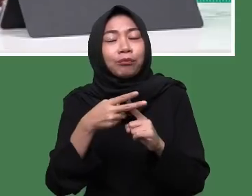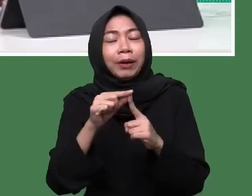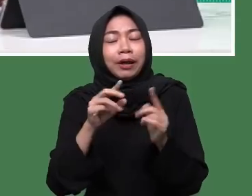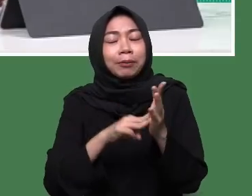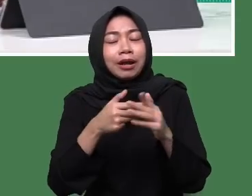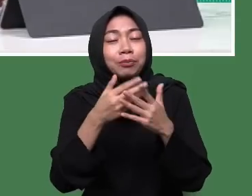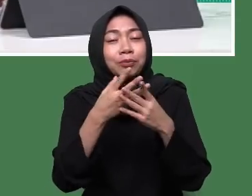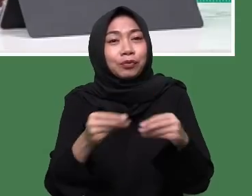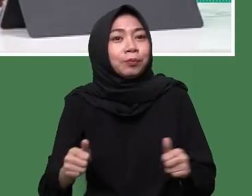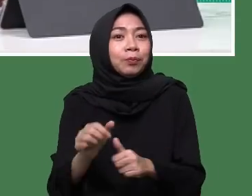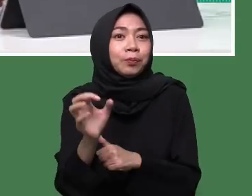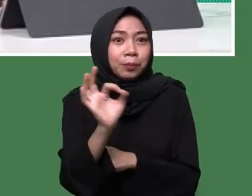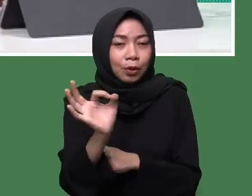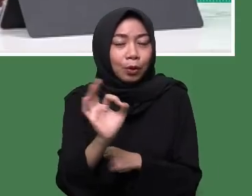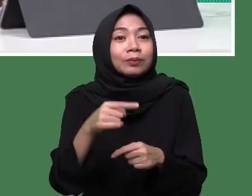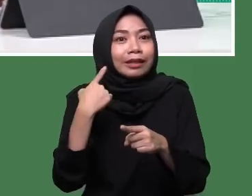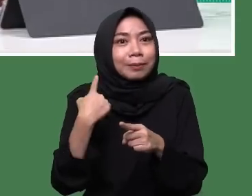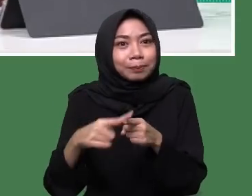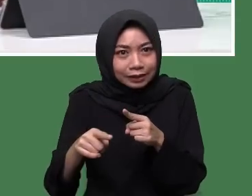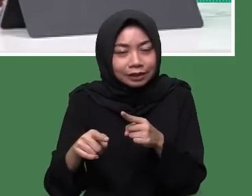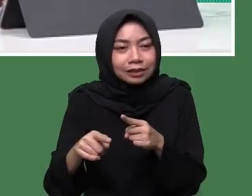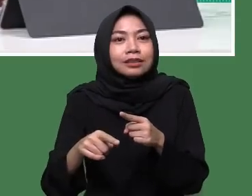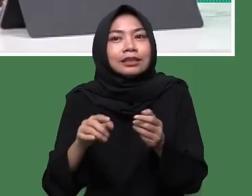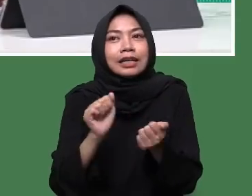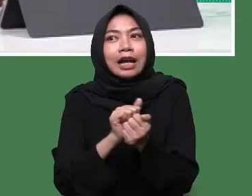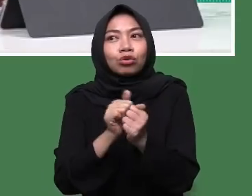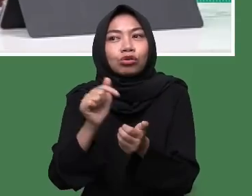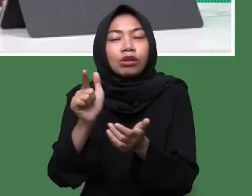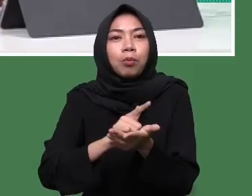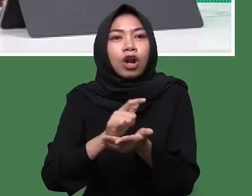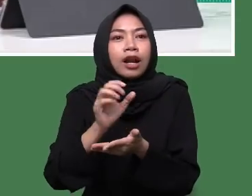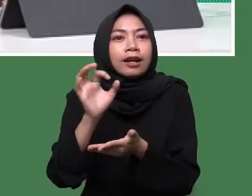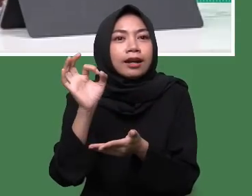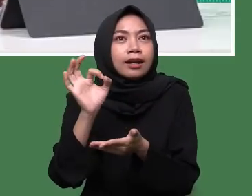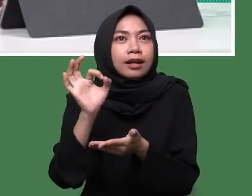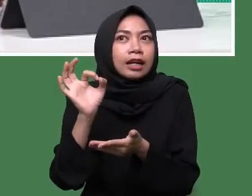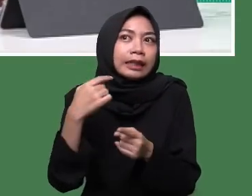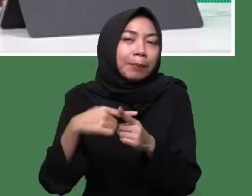The virus can be circulating or